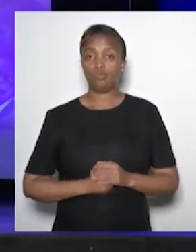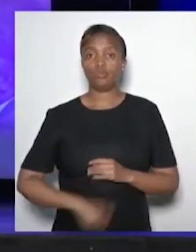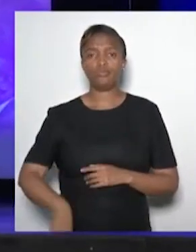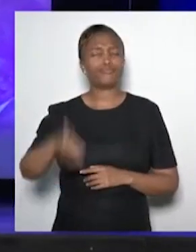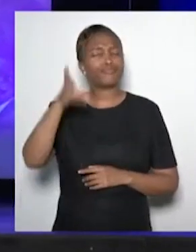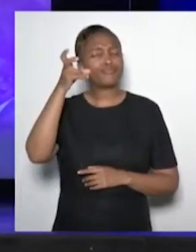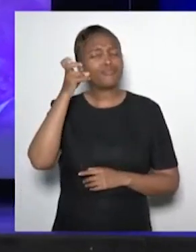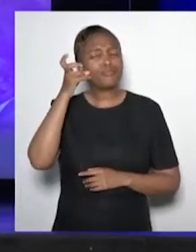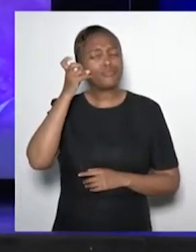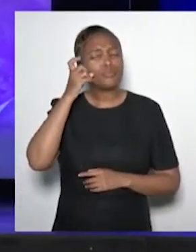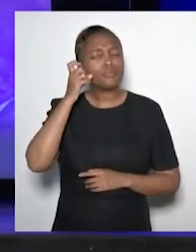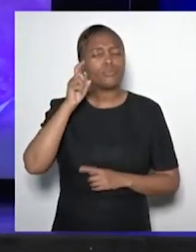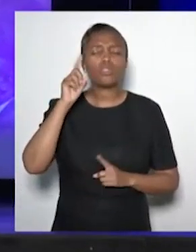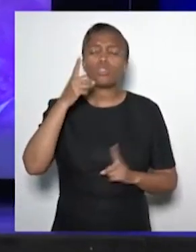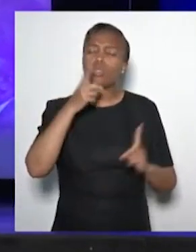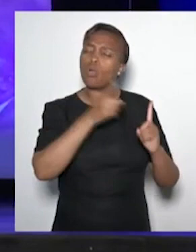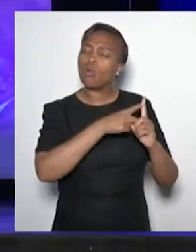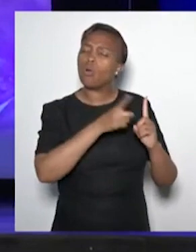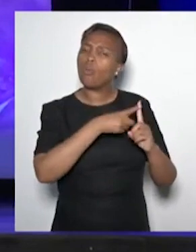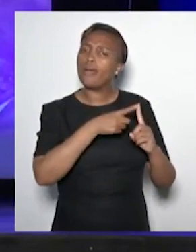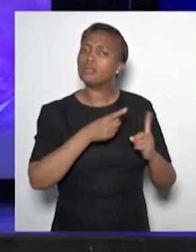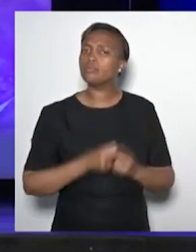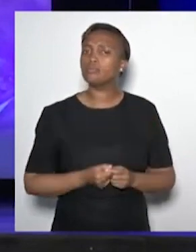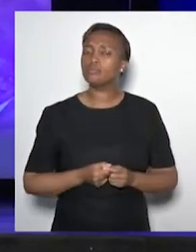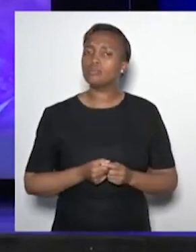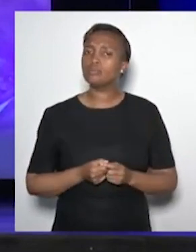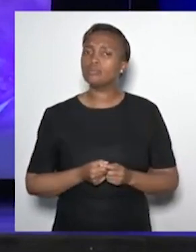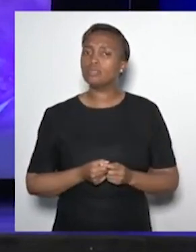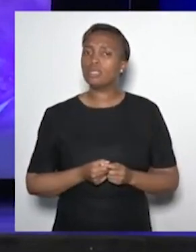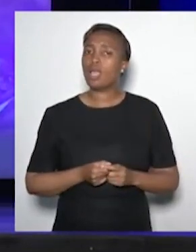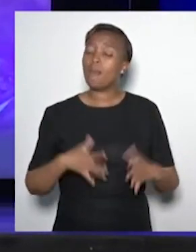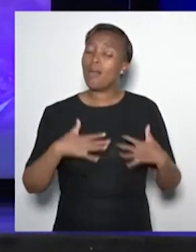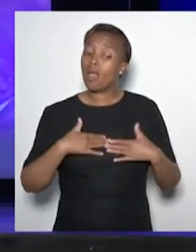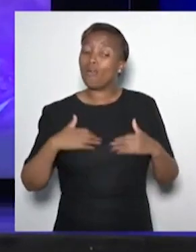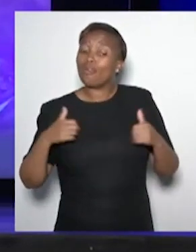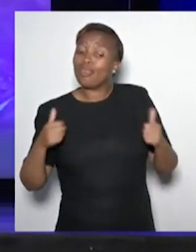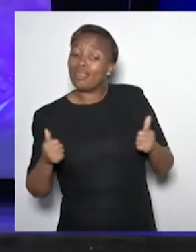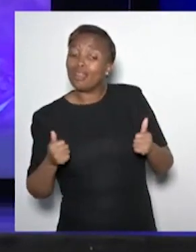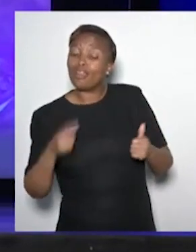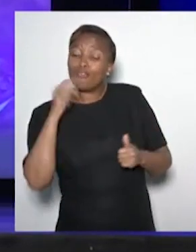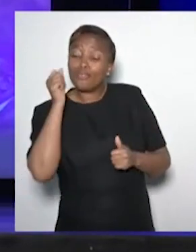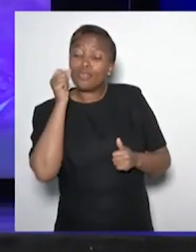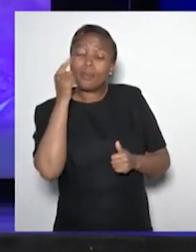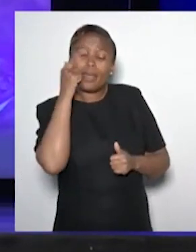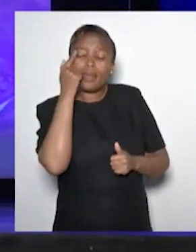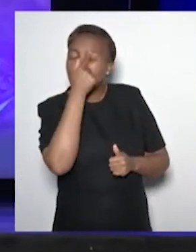Observation number one about the healing of the blind man.